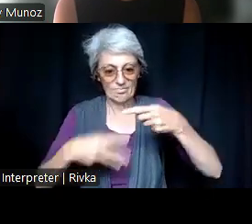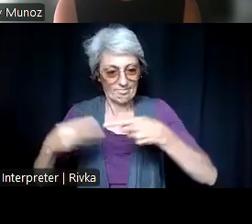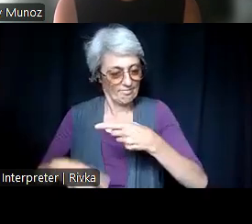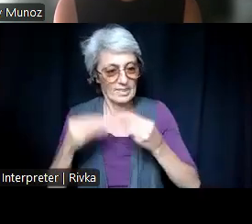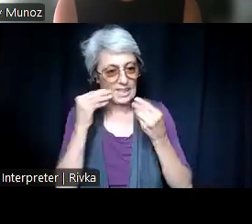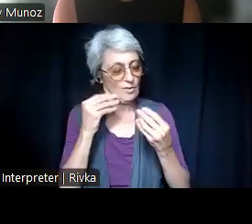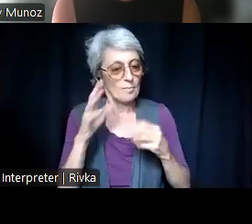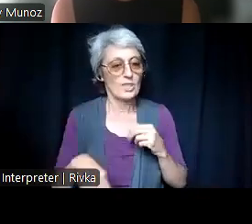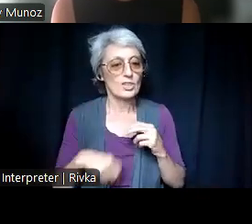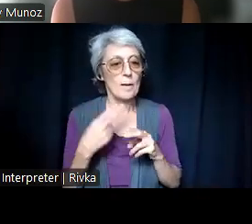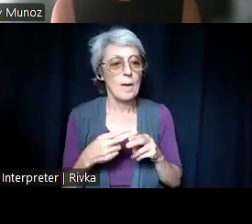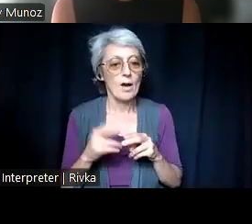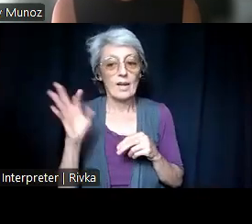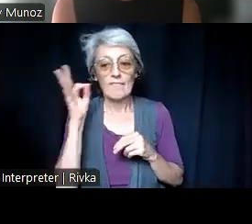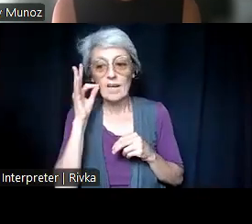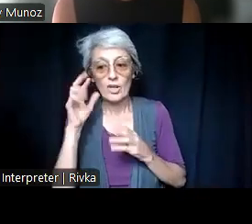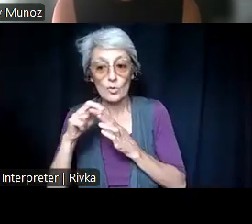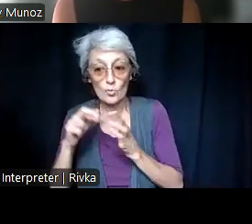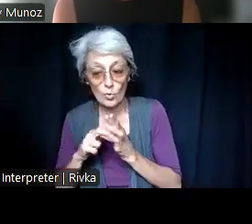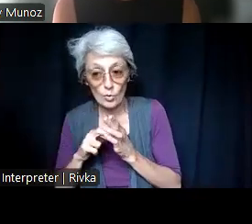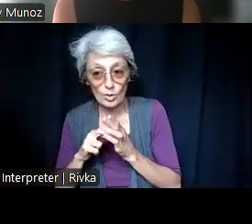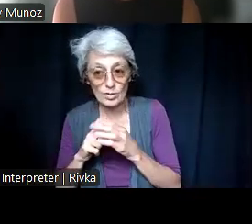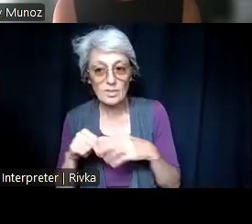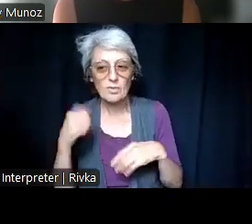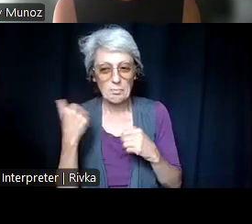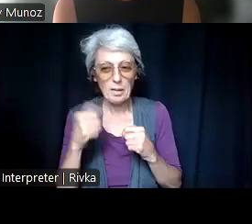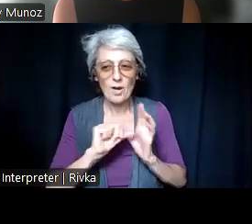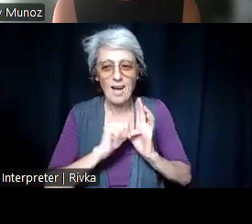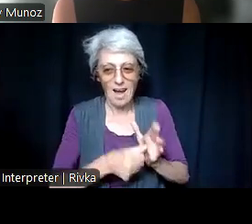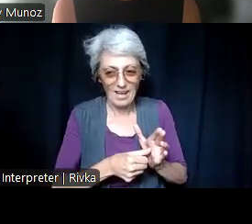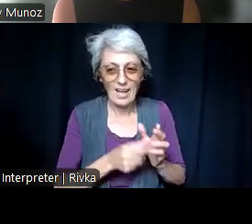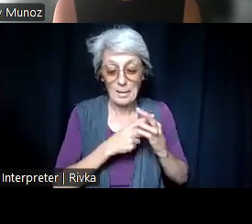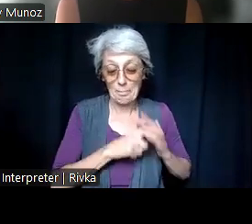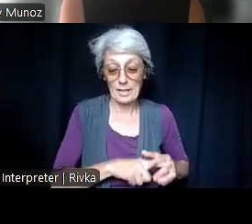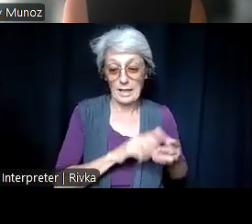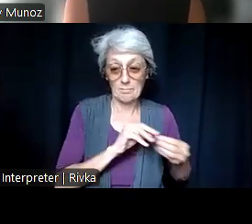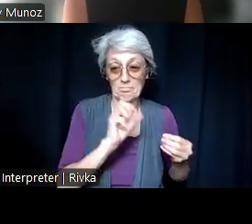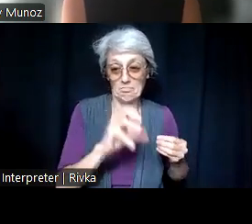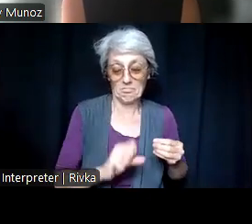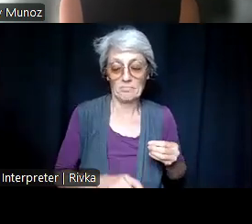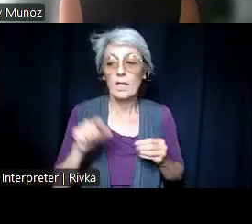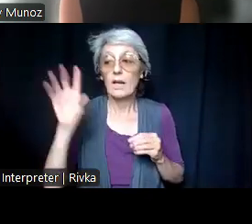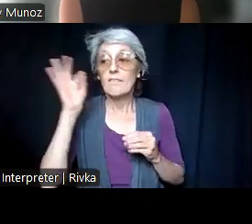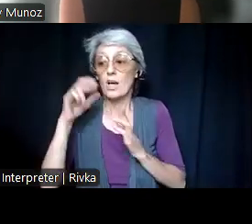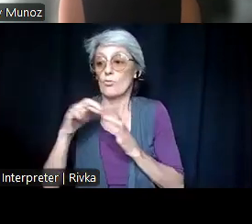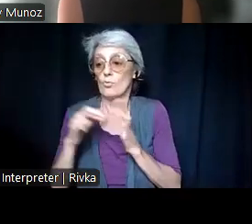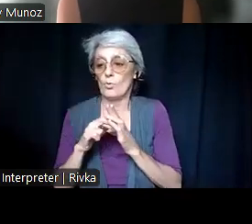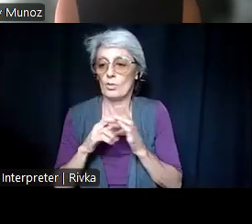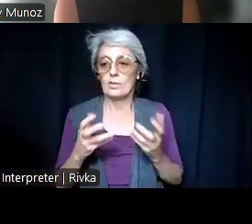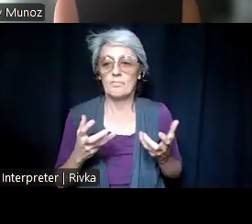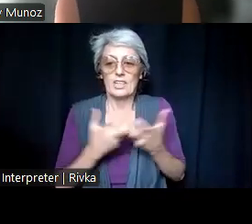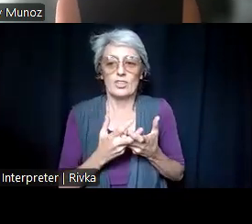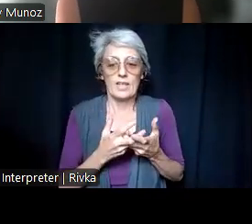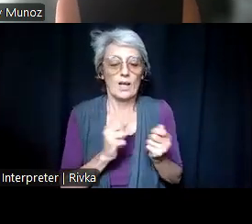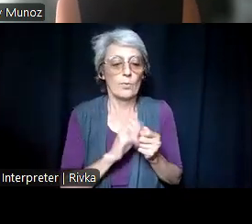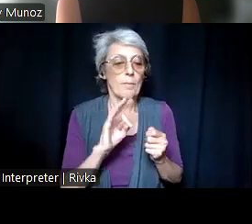some of the federal rules that I highlighted at the beginning that intersect with Medicaid managed care